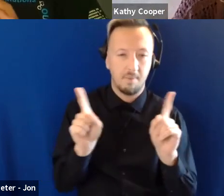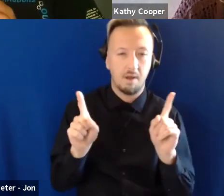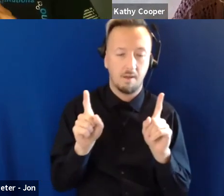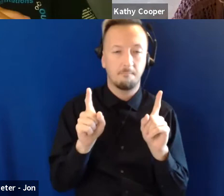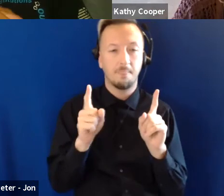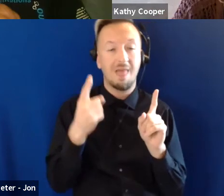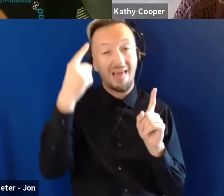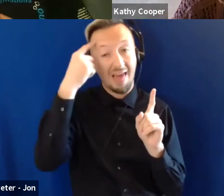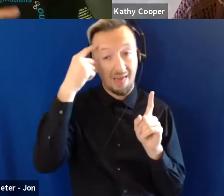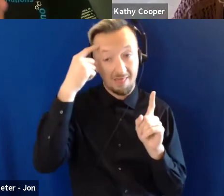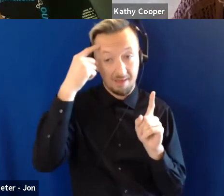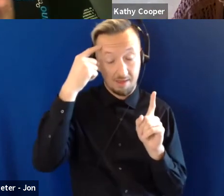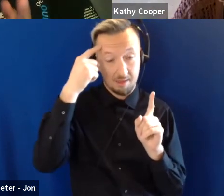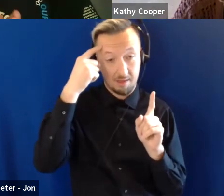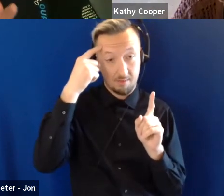I think probably,